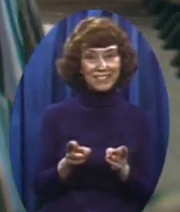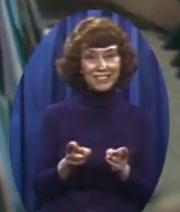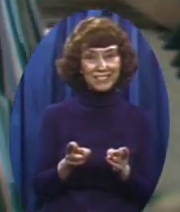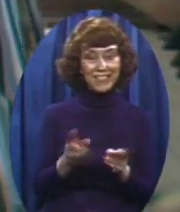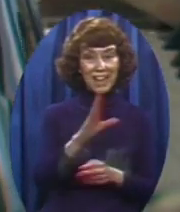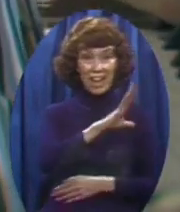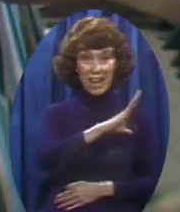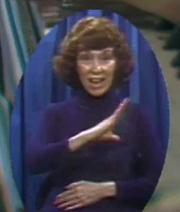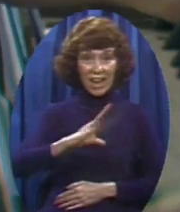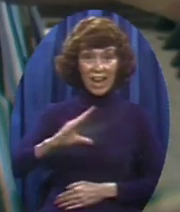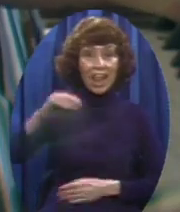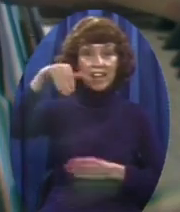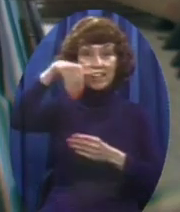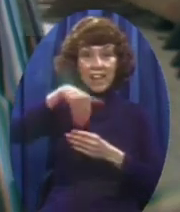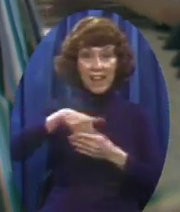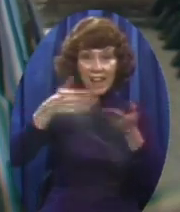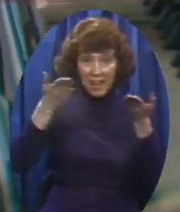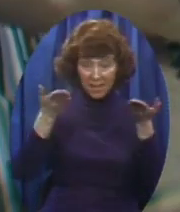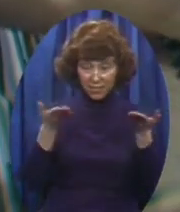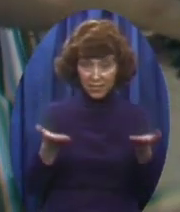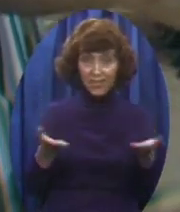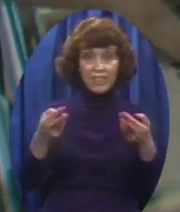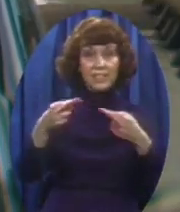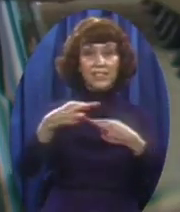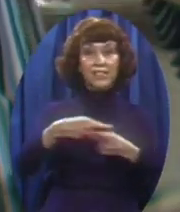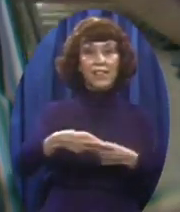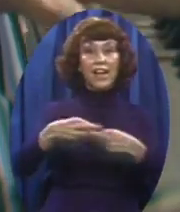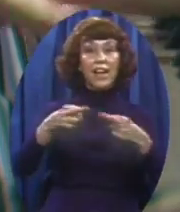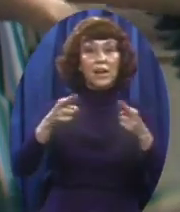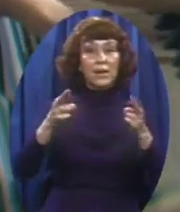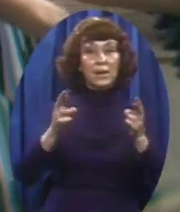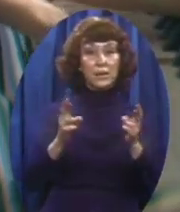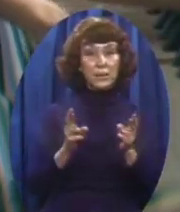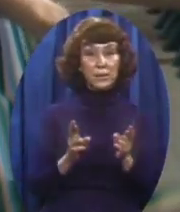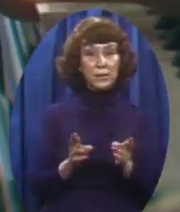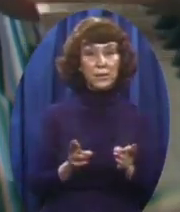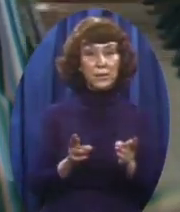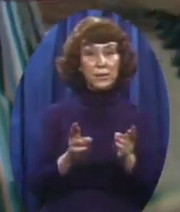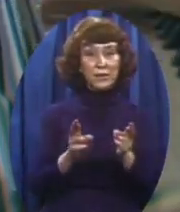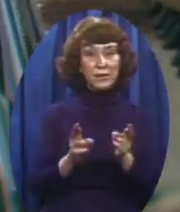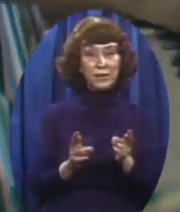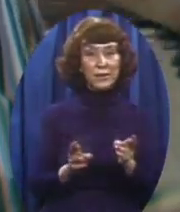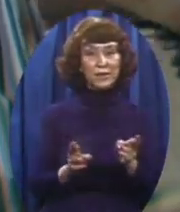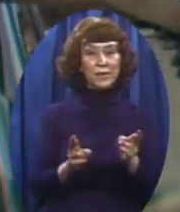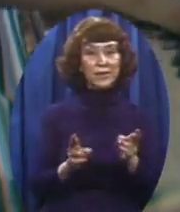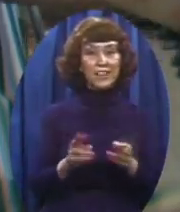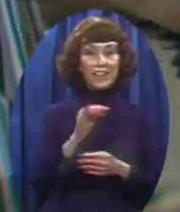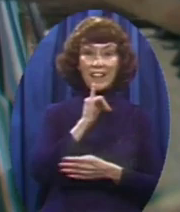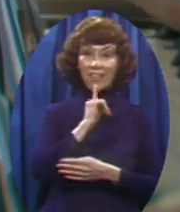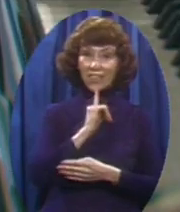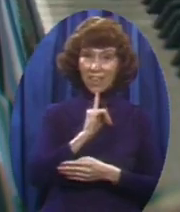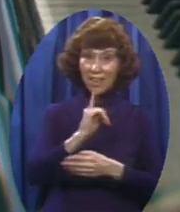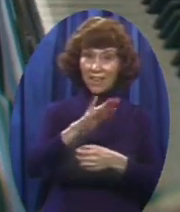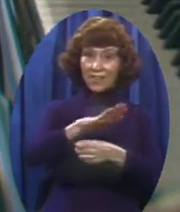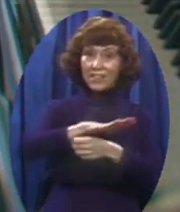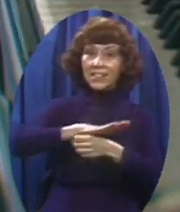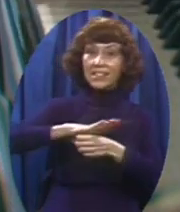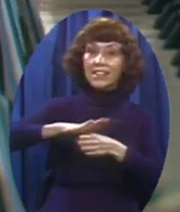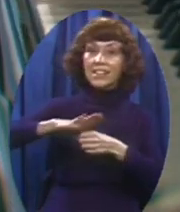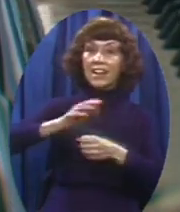in this very room, there quite enough